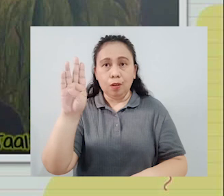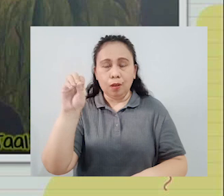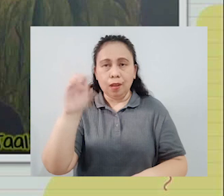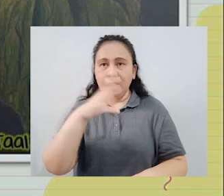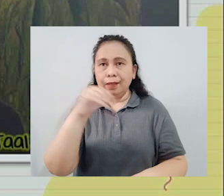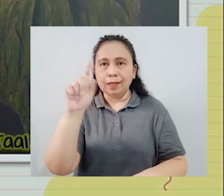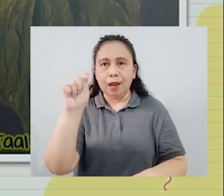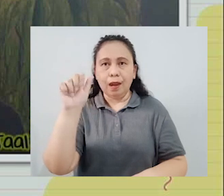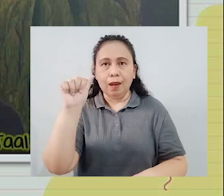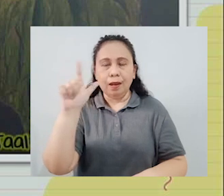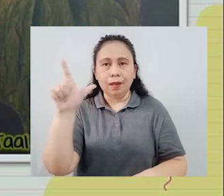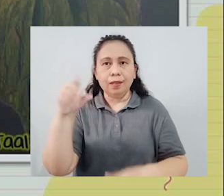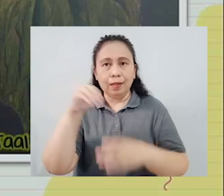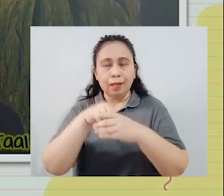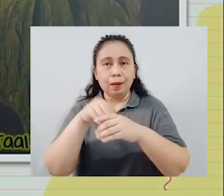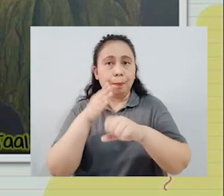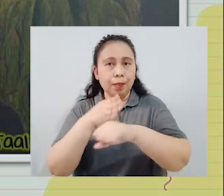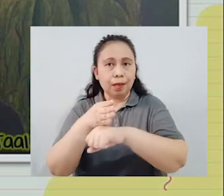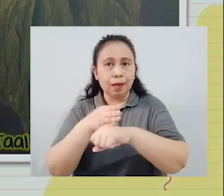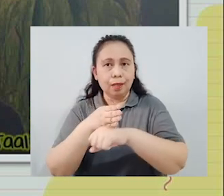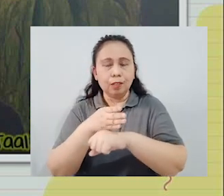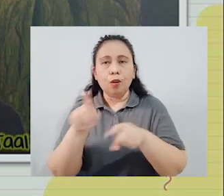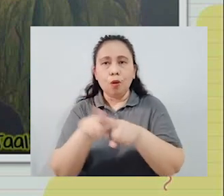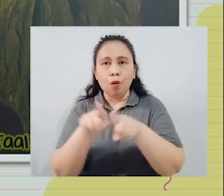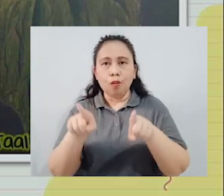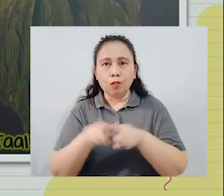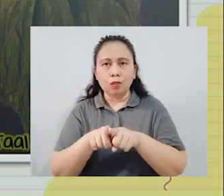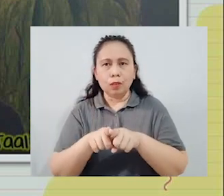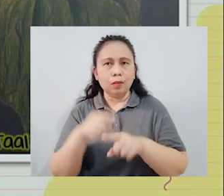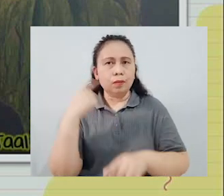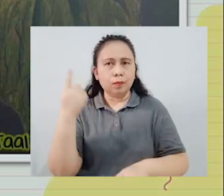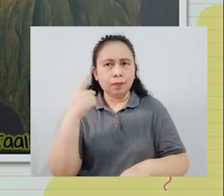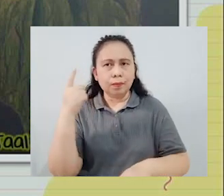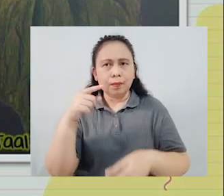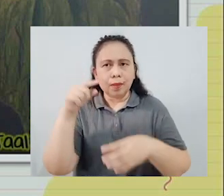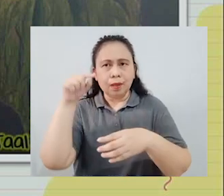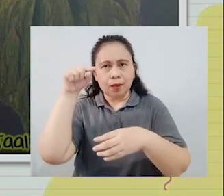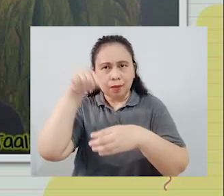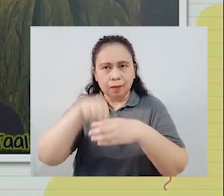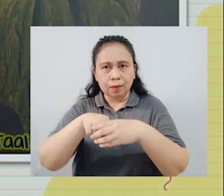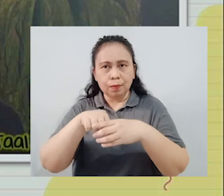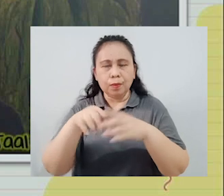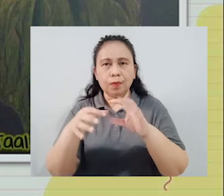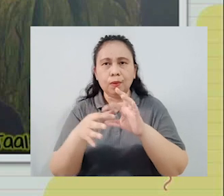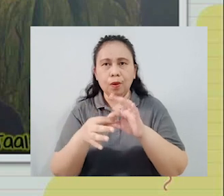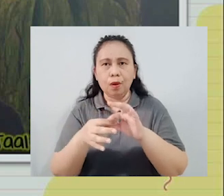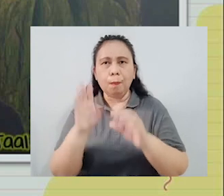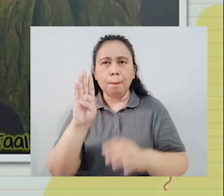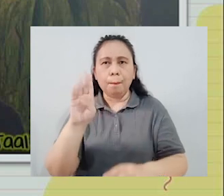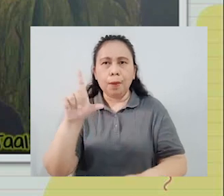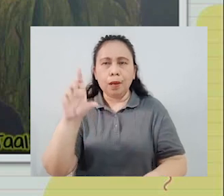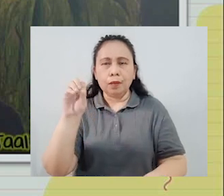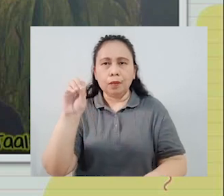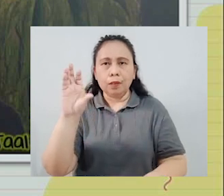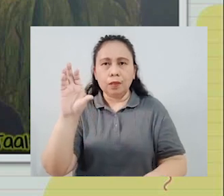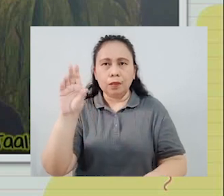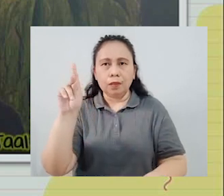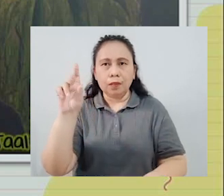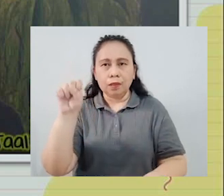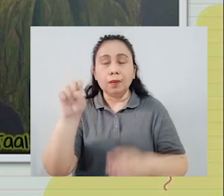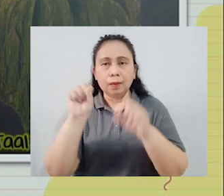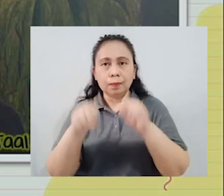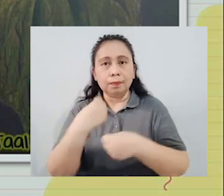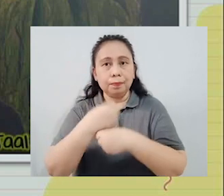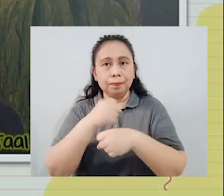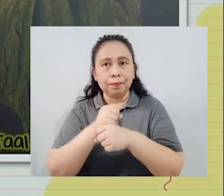Batangas. Also, the constant dipping movement of slabs induces frequent moderate to strong